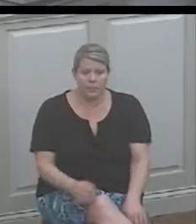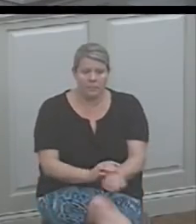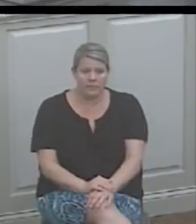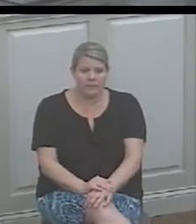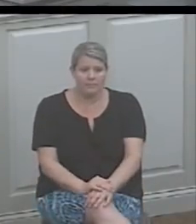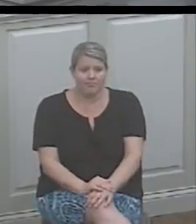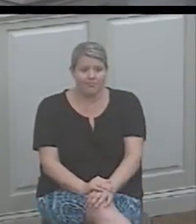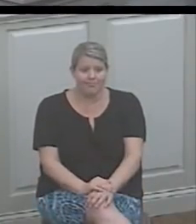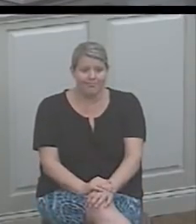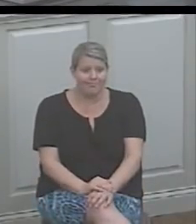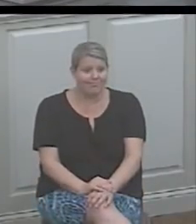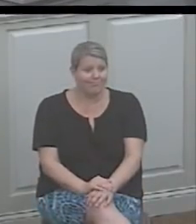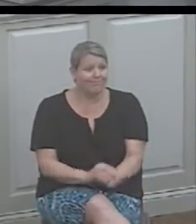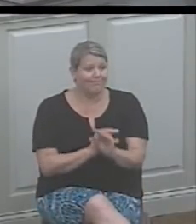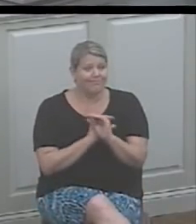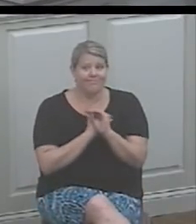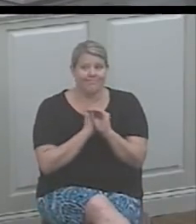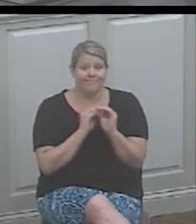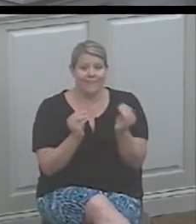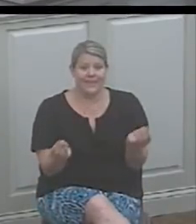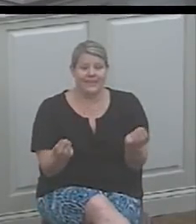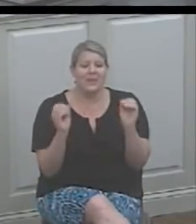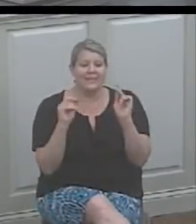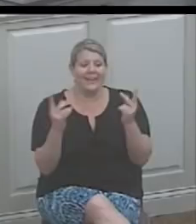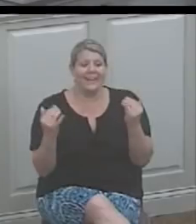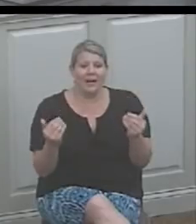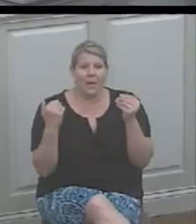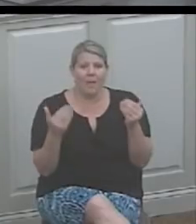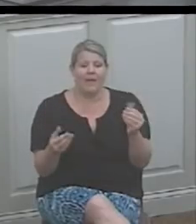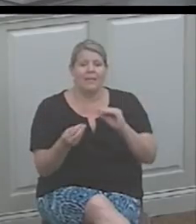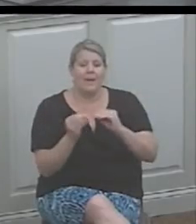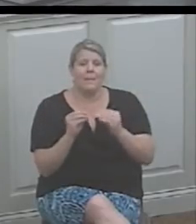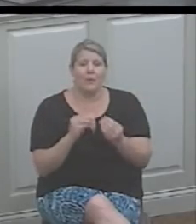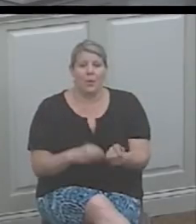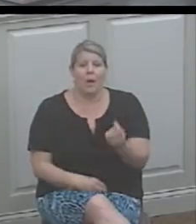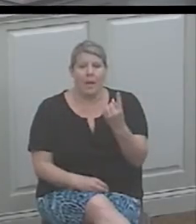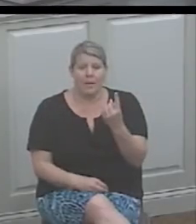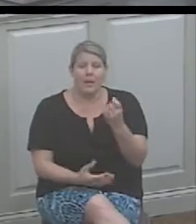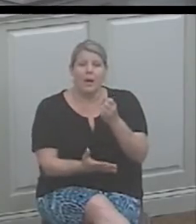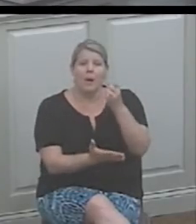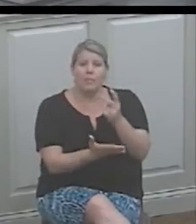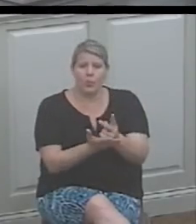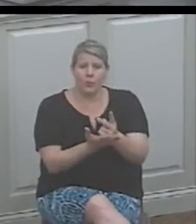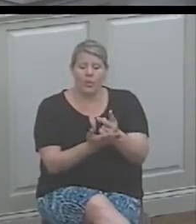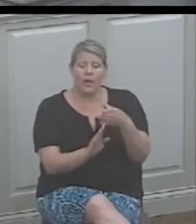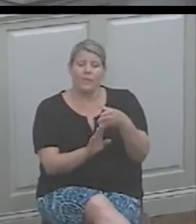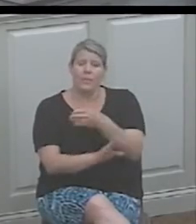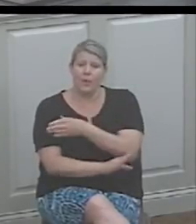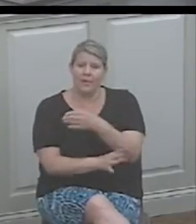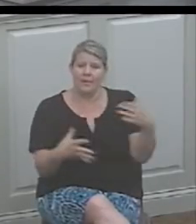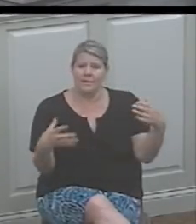Going once, going twice. We'll move right on to item 1, and that is the approval of the minutes of the